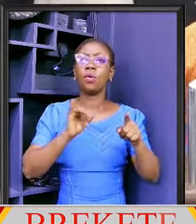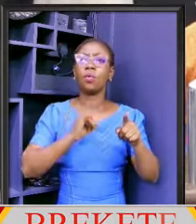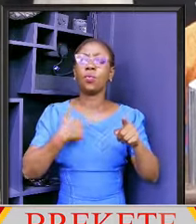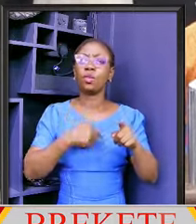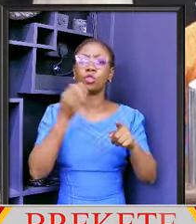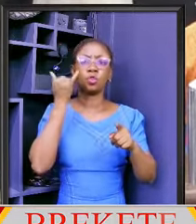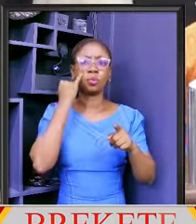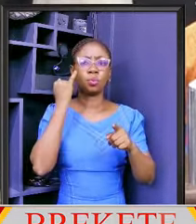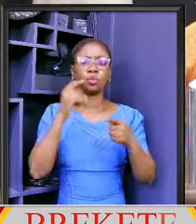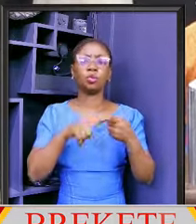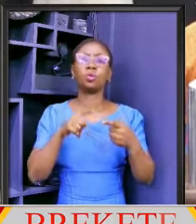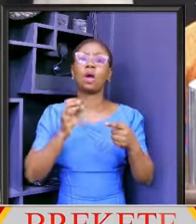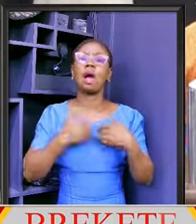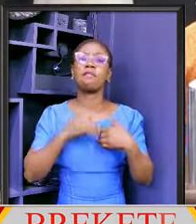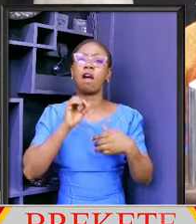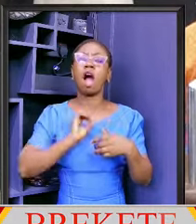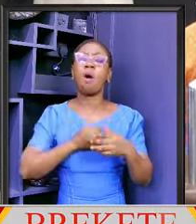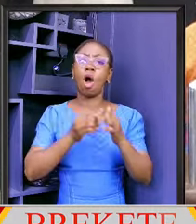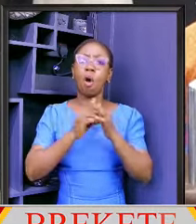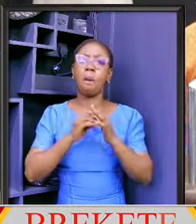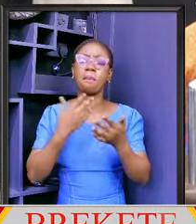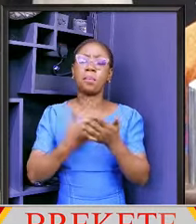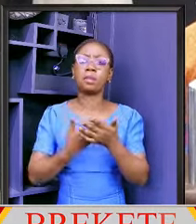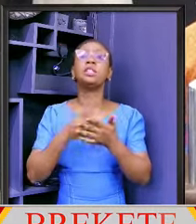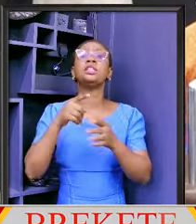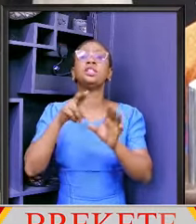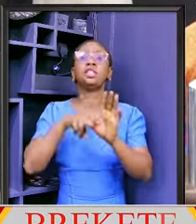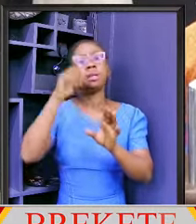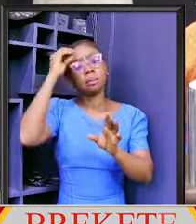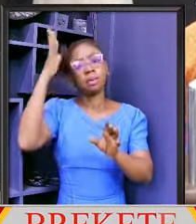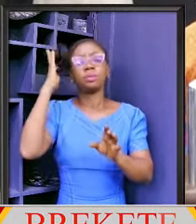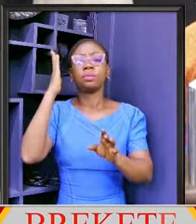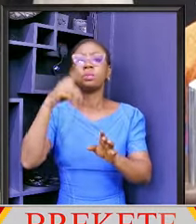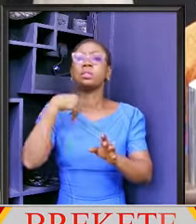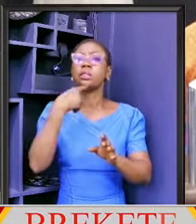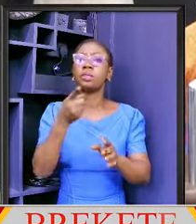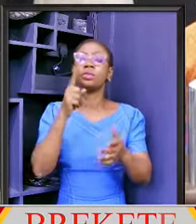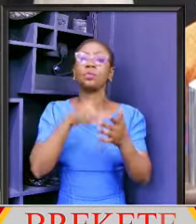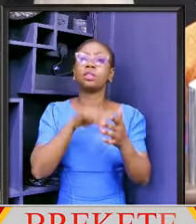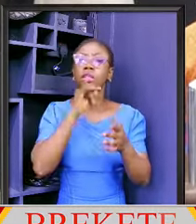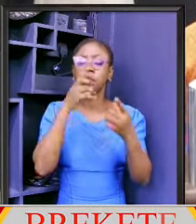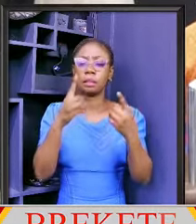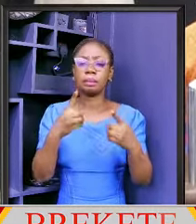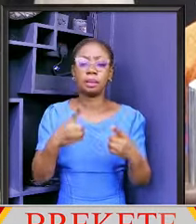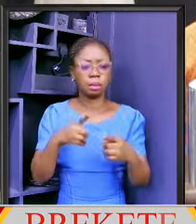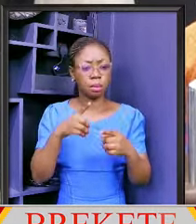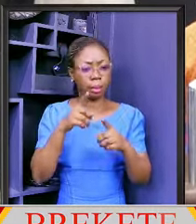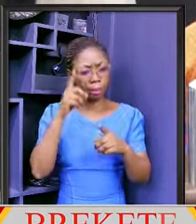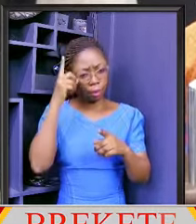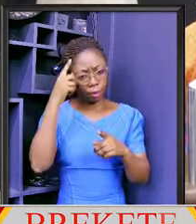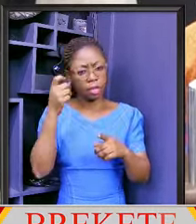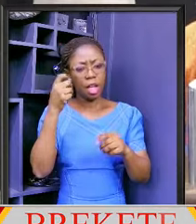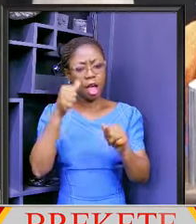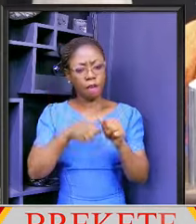Okay. The chairman will tell you what is happening in Ogun State and what we are generating. Because everybody is crying. But who will